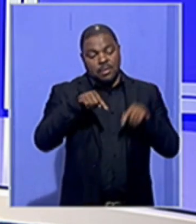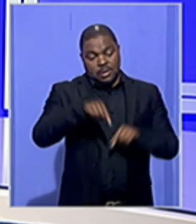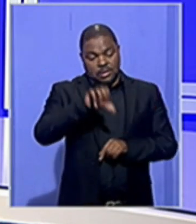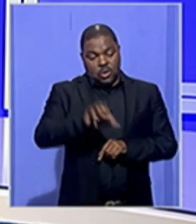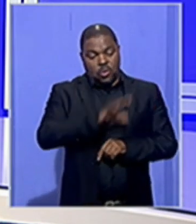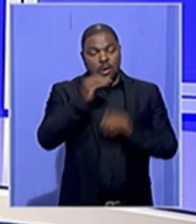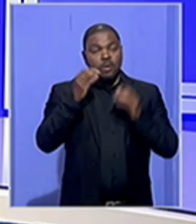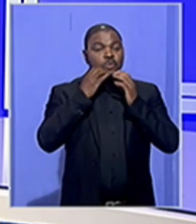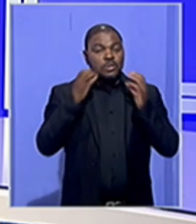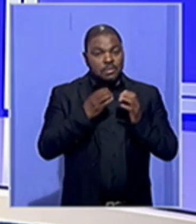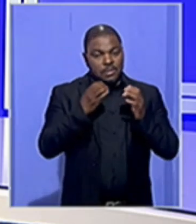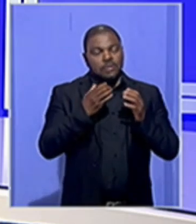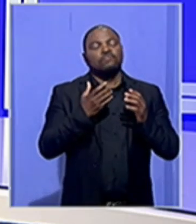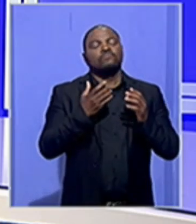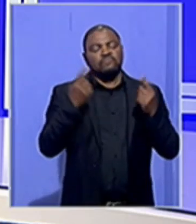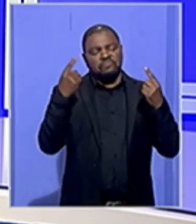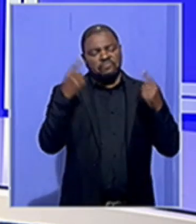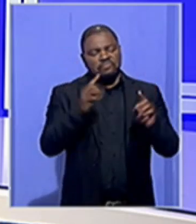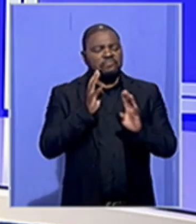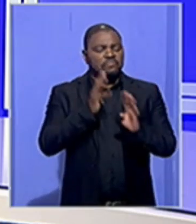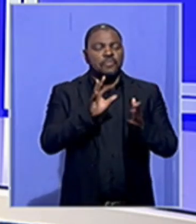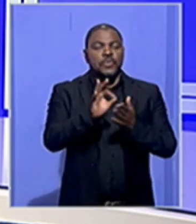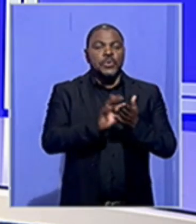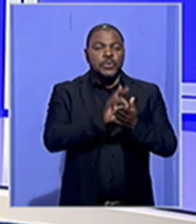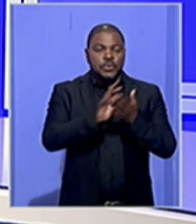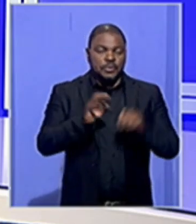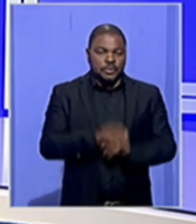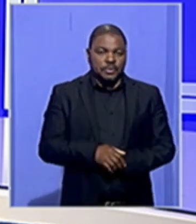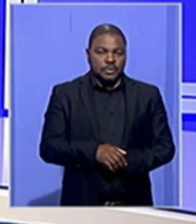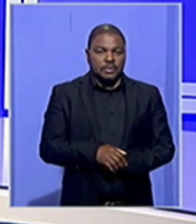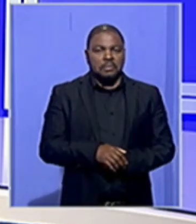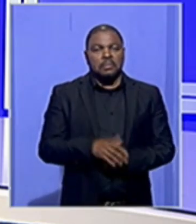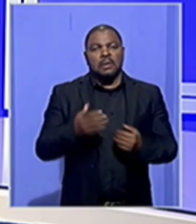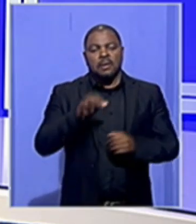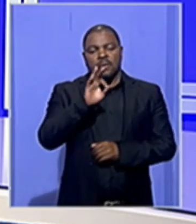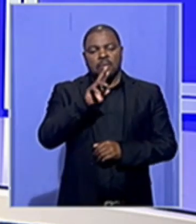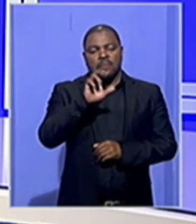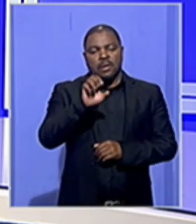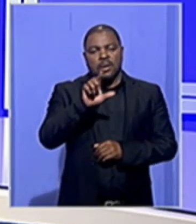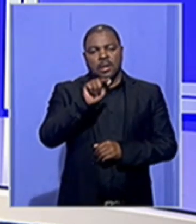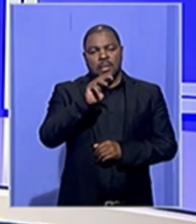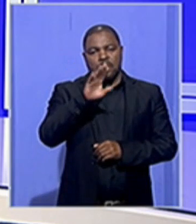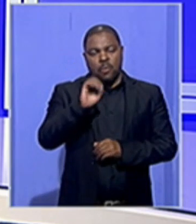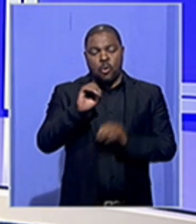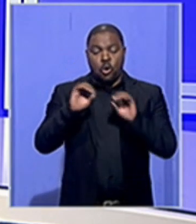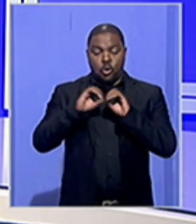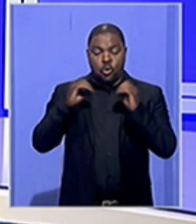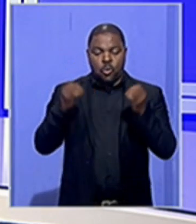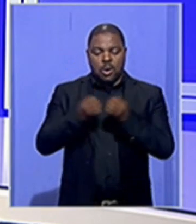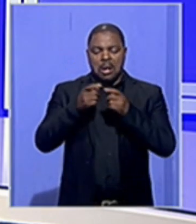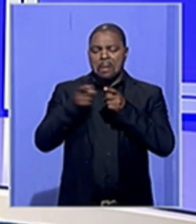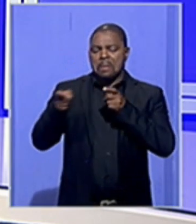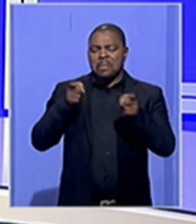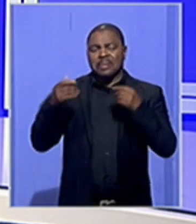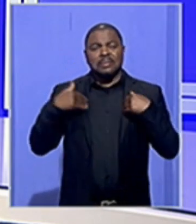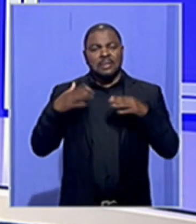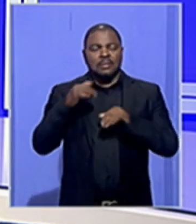di tsogileng di thologetse go vouta. Go bonagala fa lekoko la Frelimo leo le sading le busa naga eo e sale ka